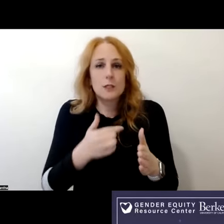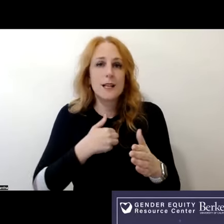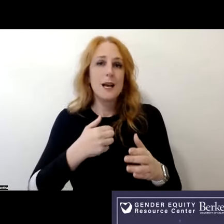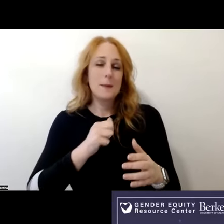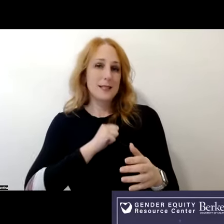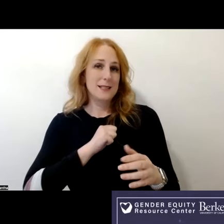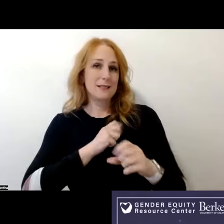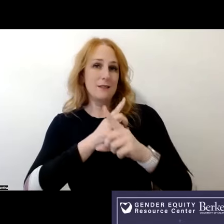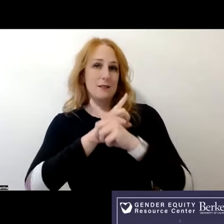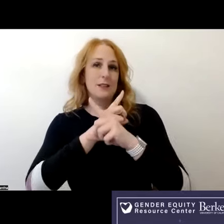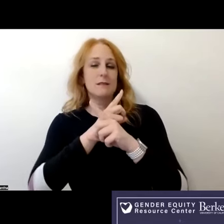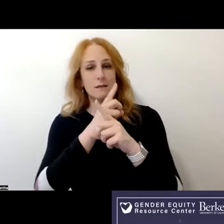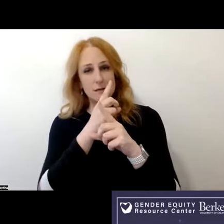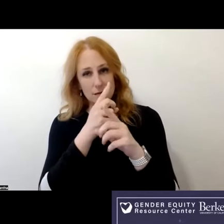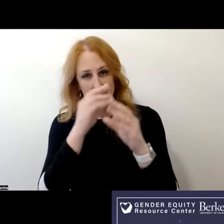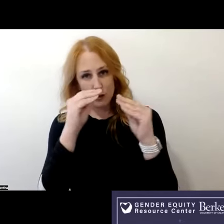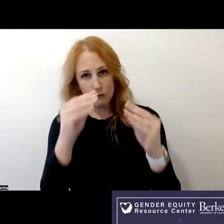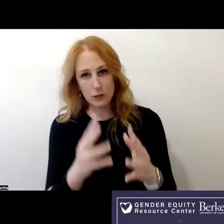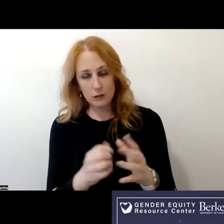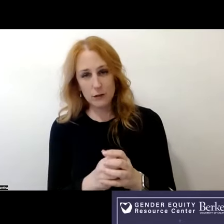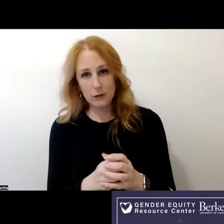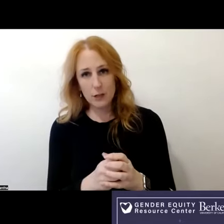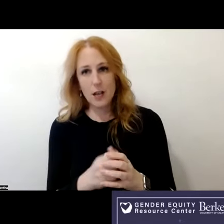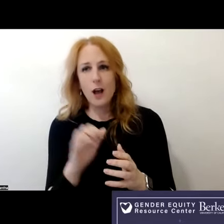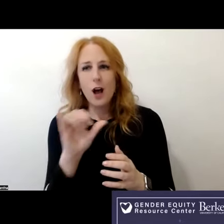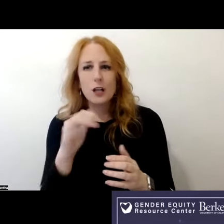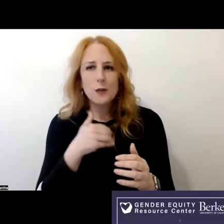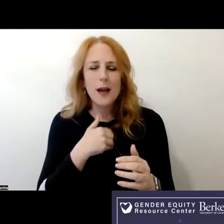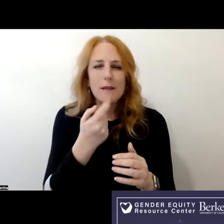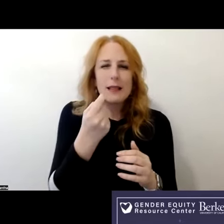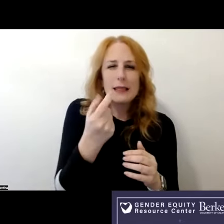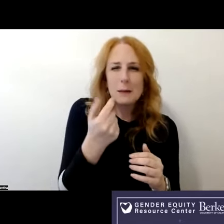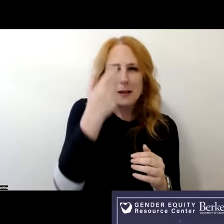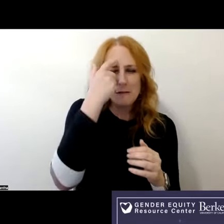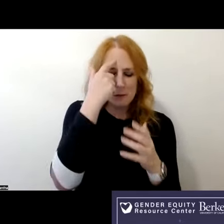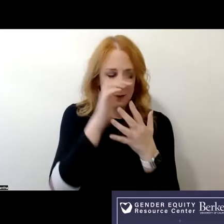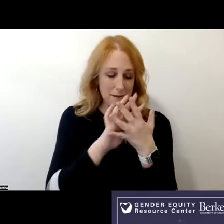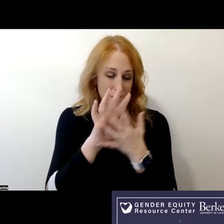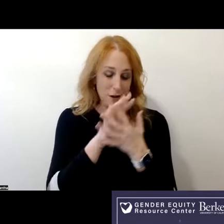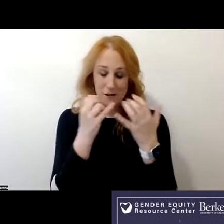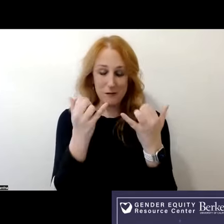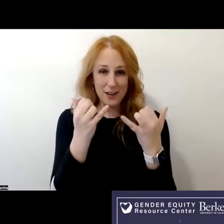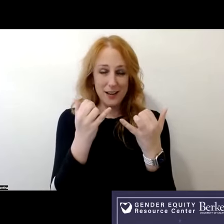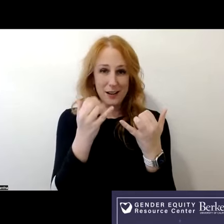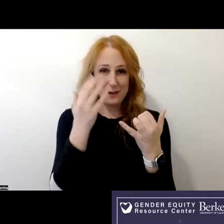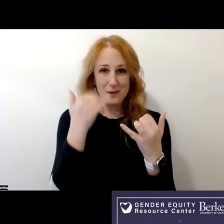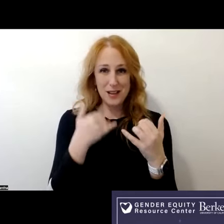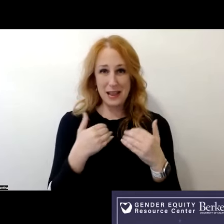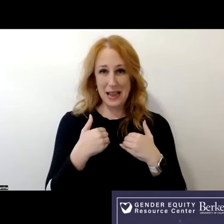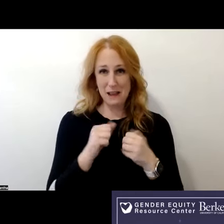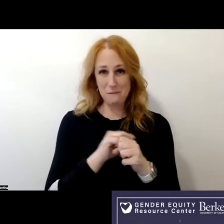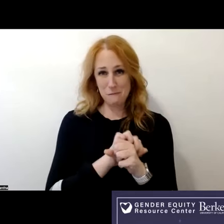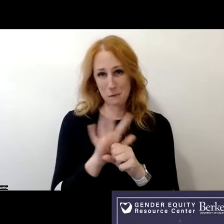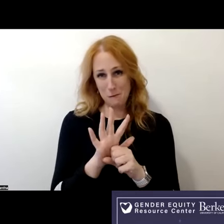instructor. And I'm also coming in with a little bit of brain fog because I got COVID. And